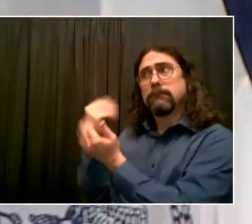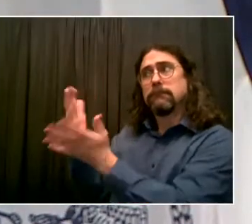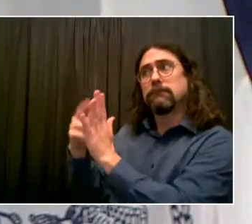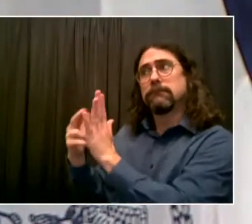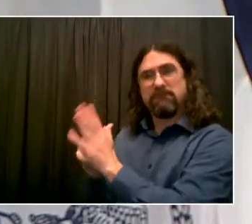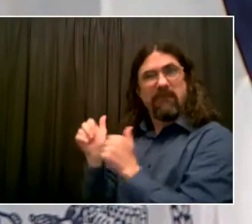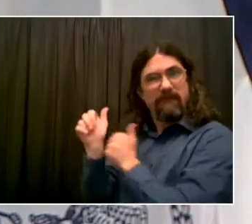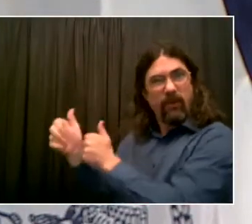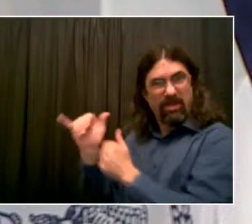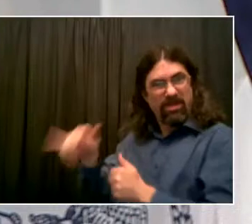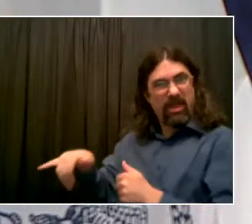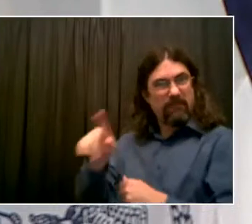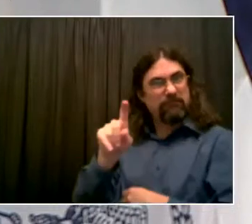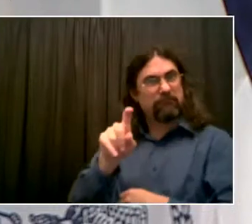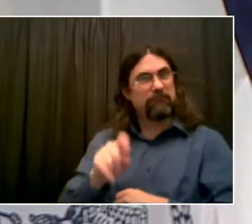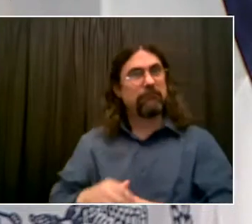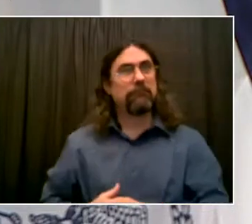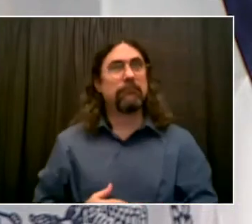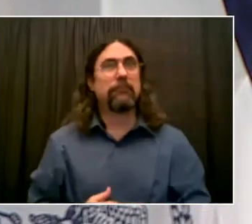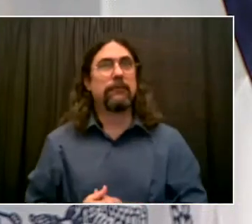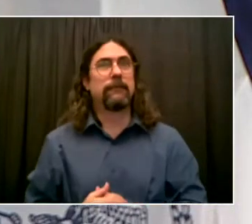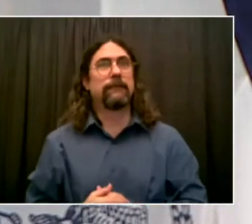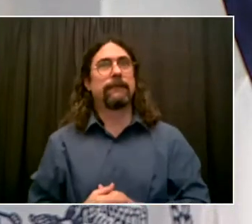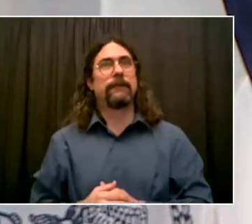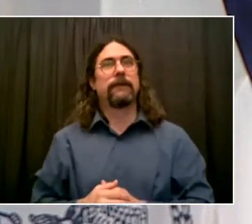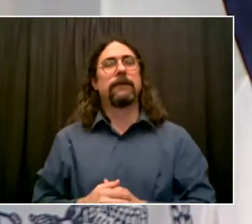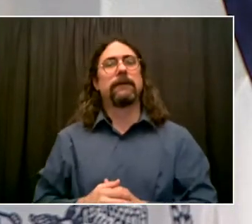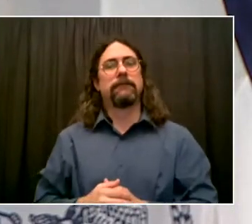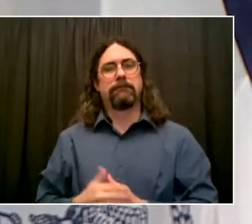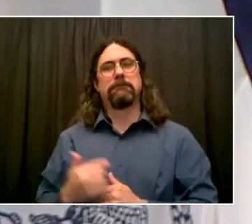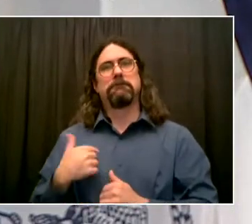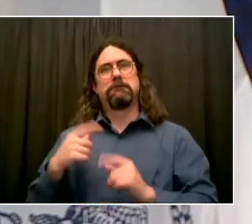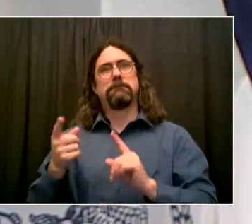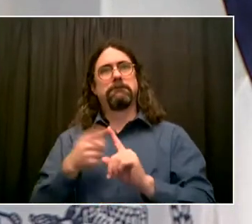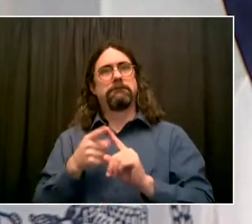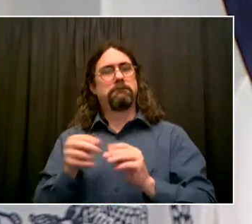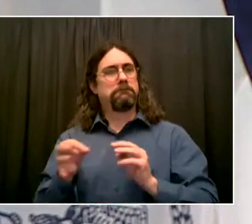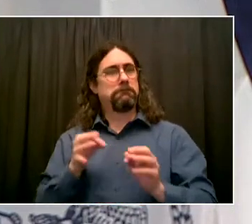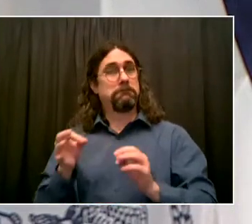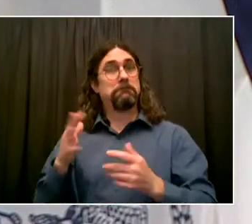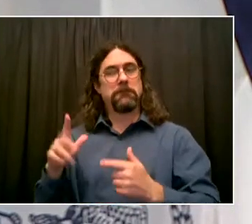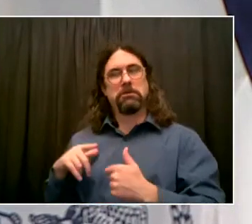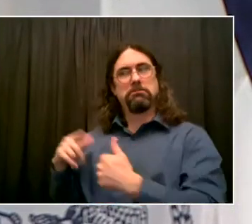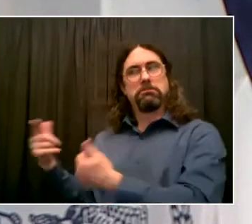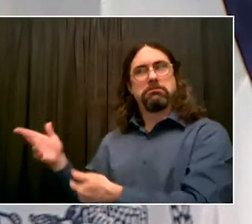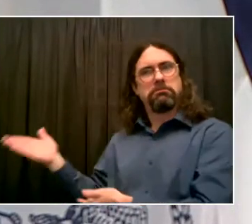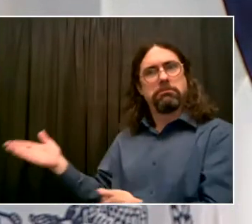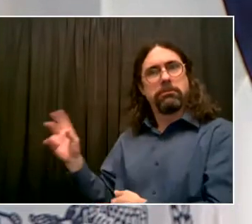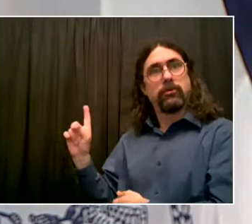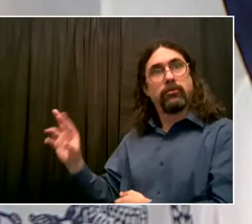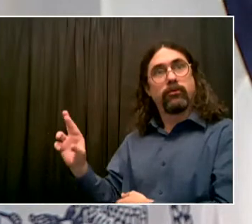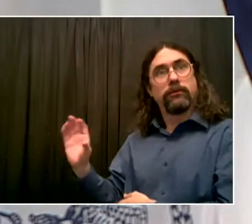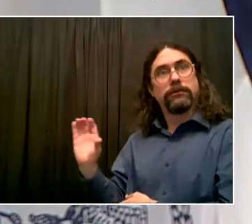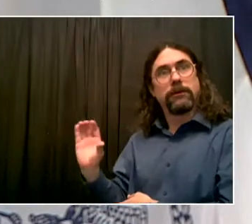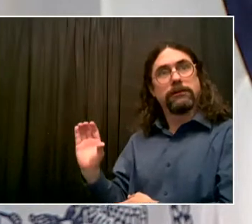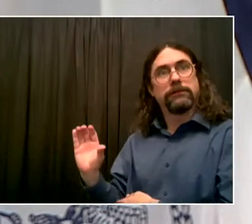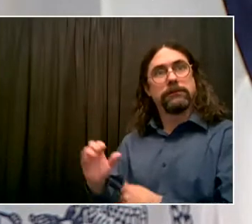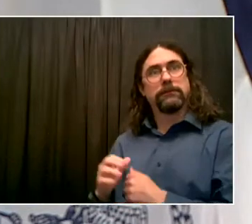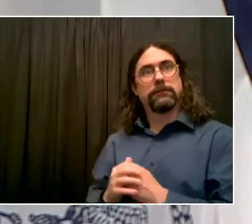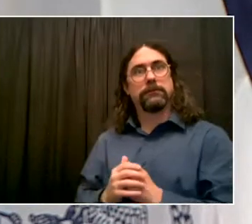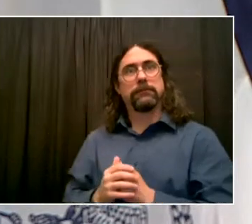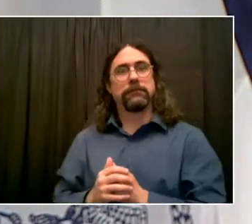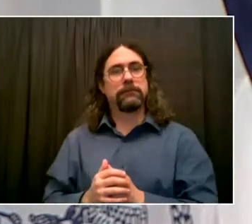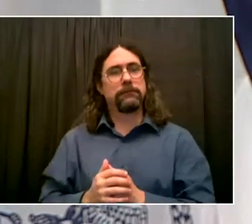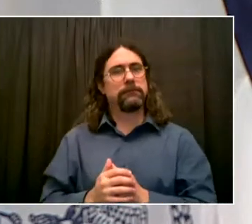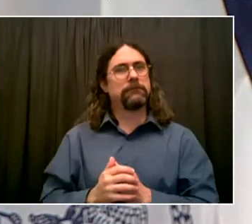David, look, the guidelines make sense, and we certainly respect the extraordinary work of the CDC. What I say